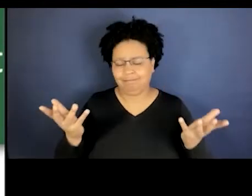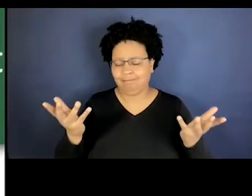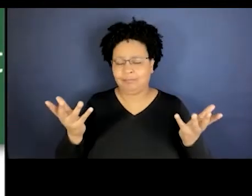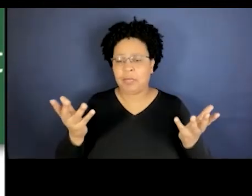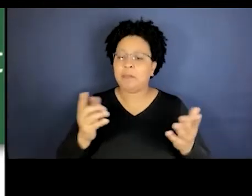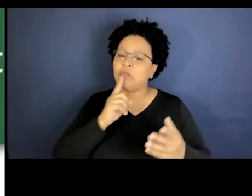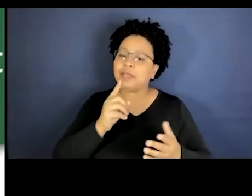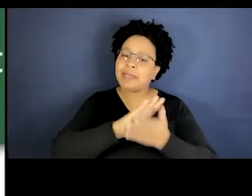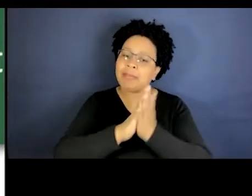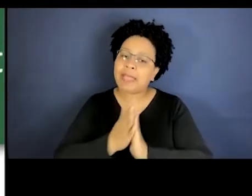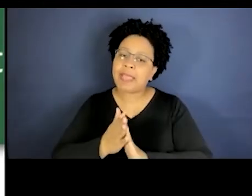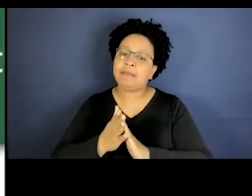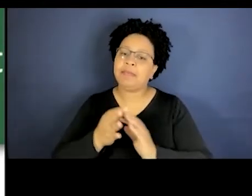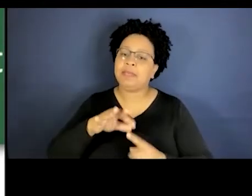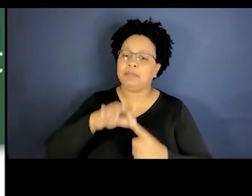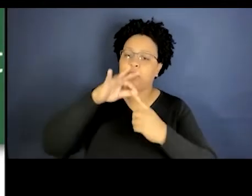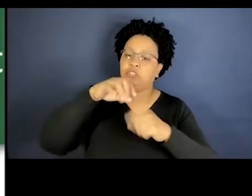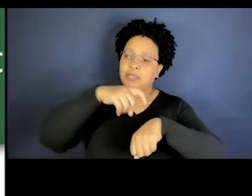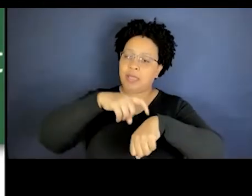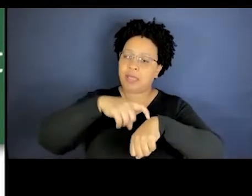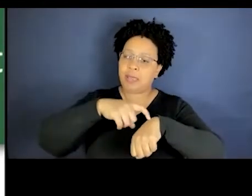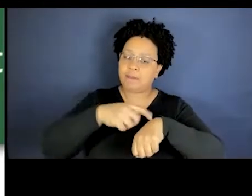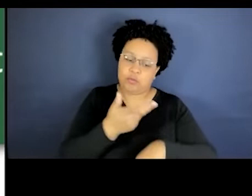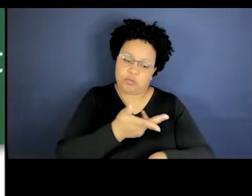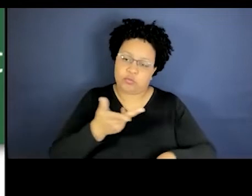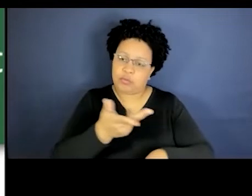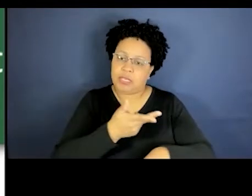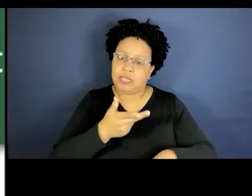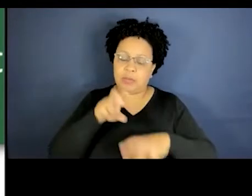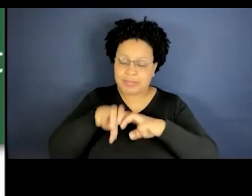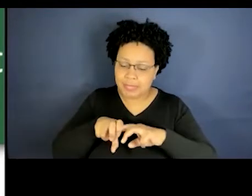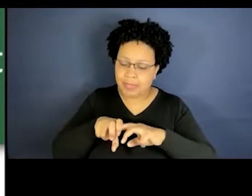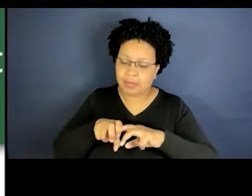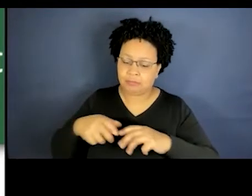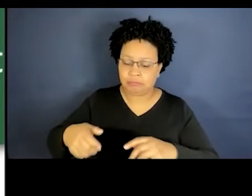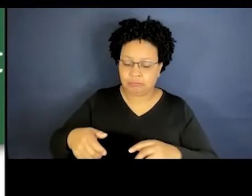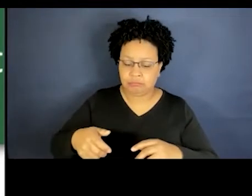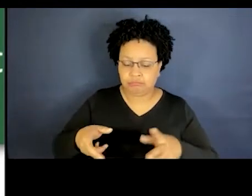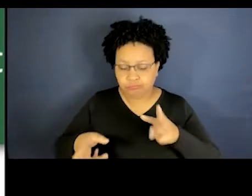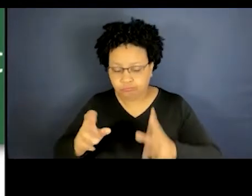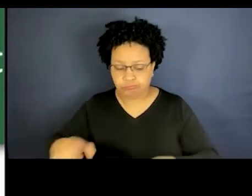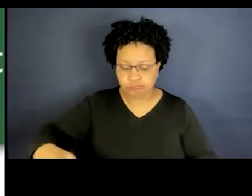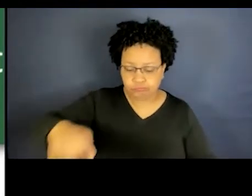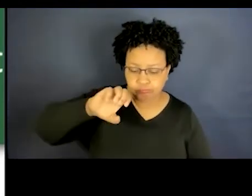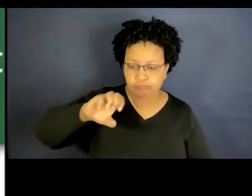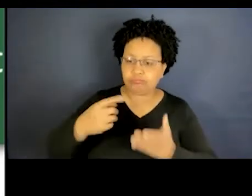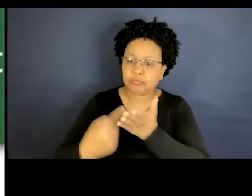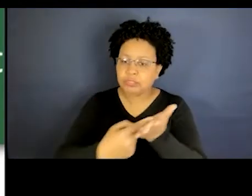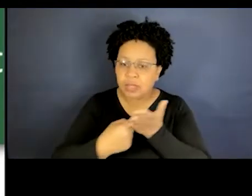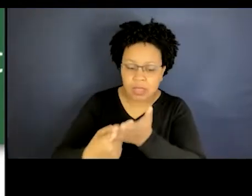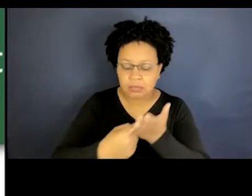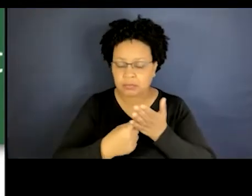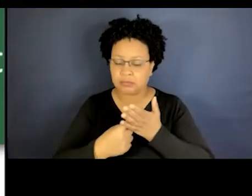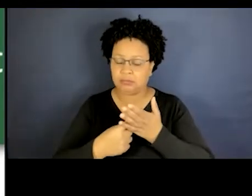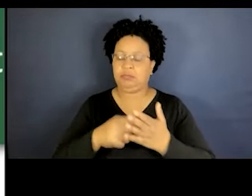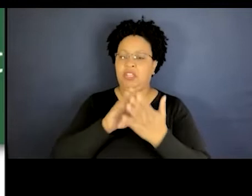down and talk, and she learned more about them, and she learned more about herself, and she learned more about what they could do together and